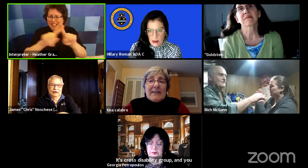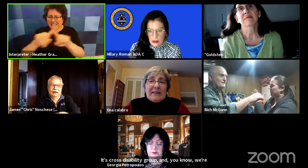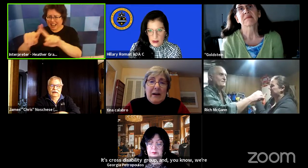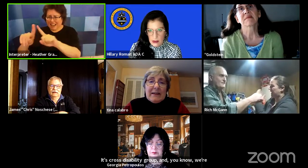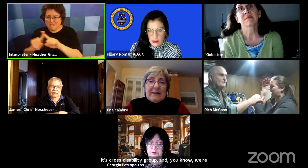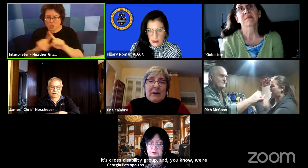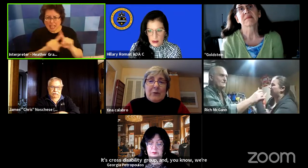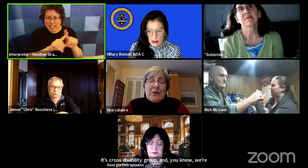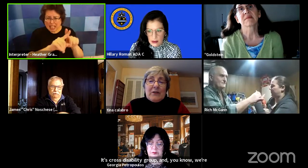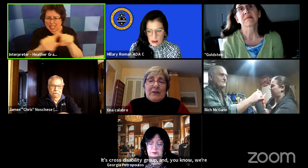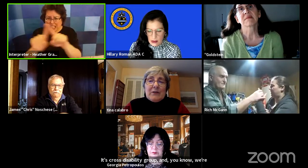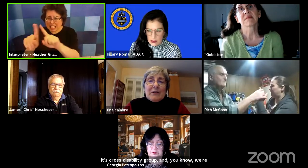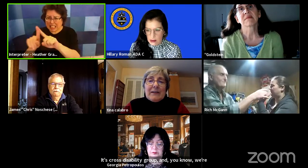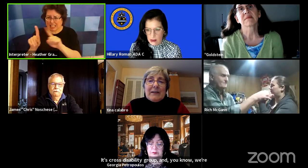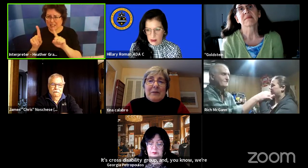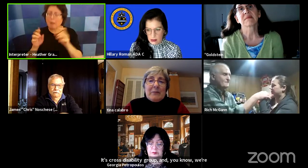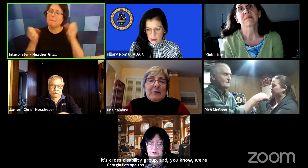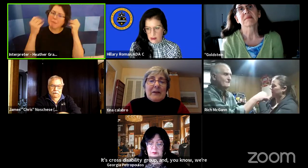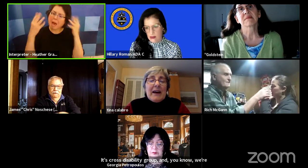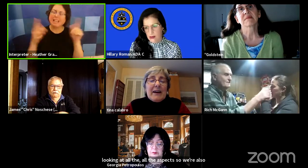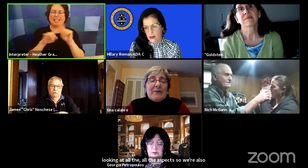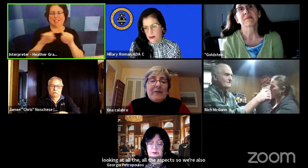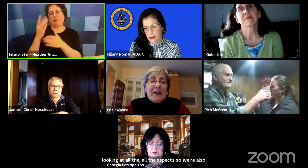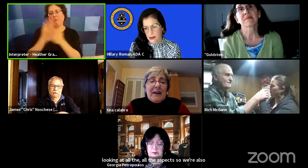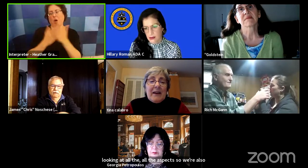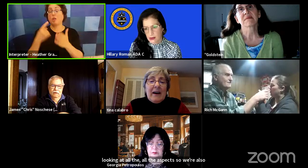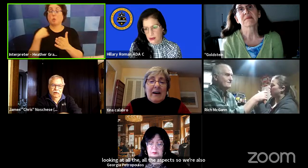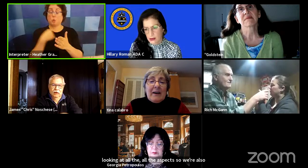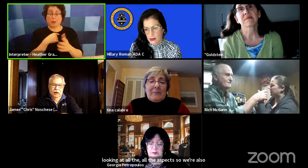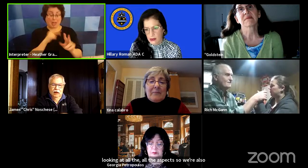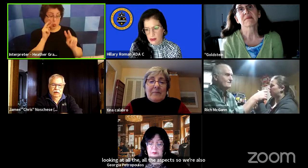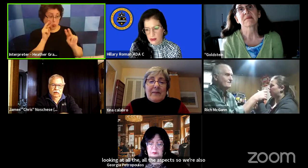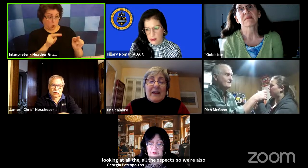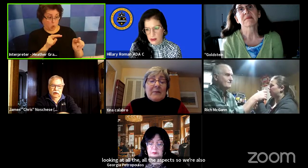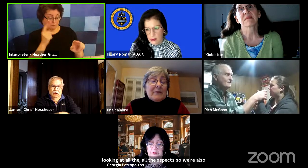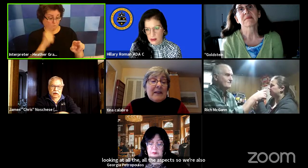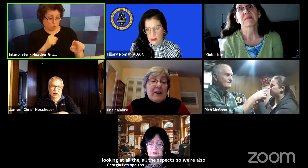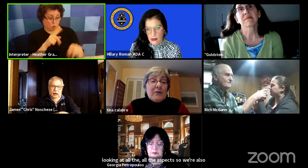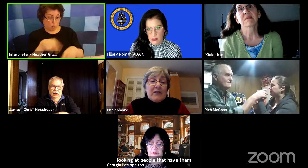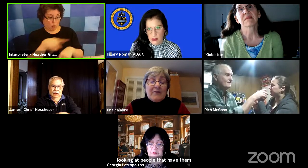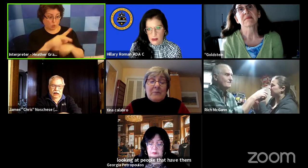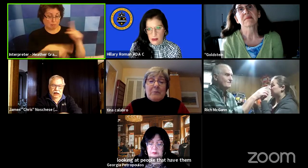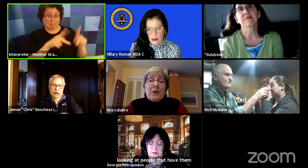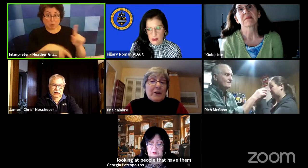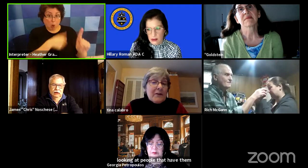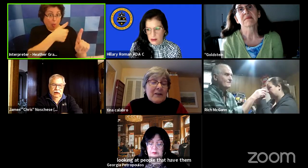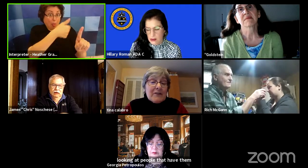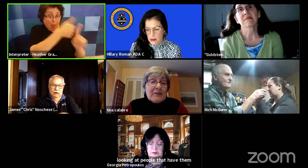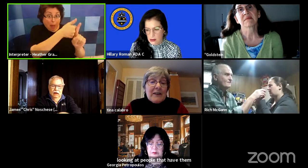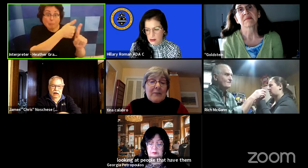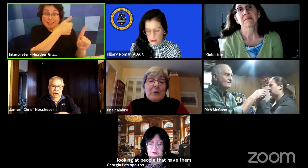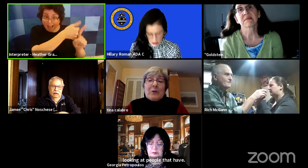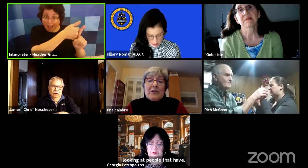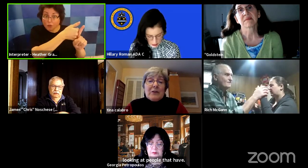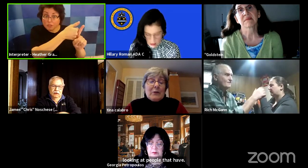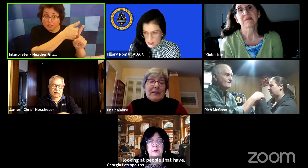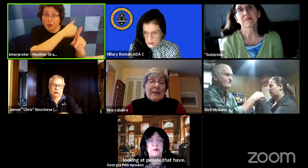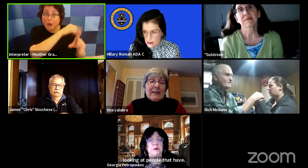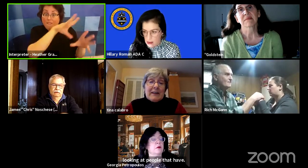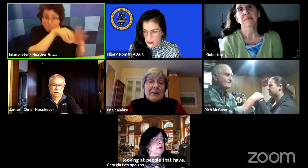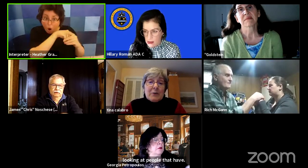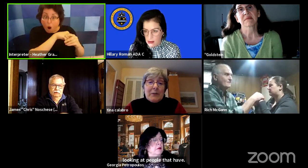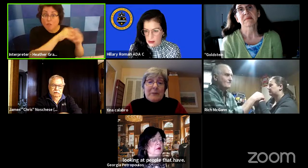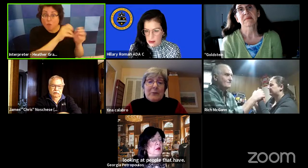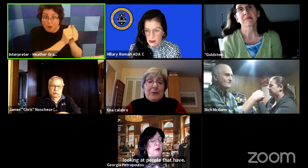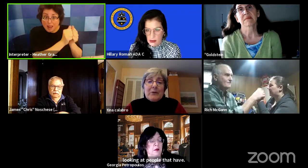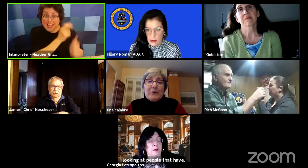all the aspects. So we're also looking at people that have they themselves have been part of history, but we're also looking